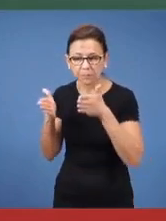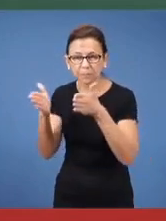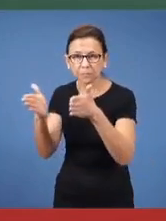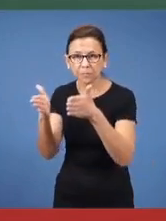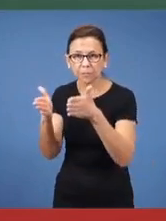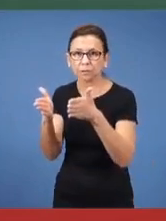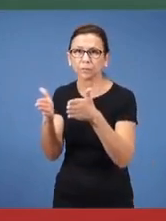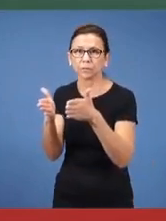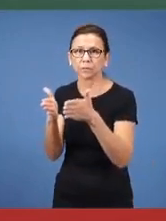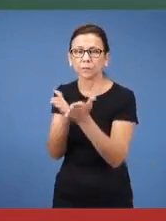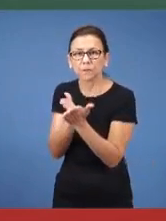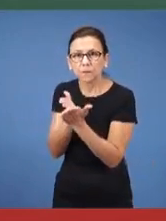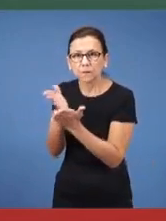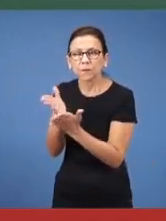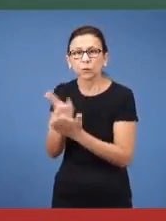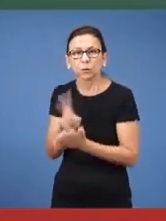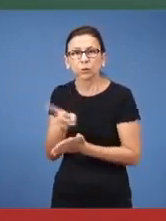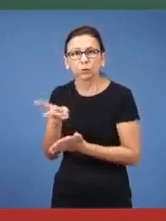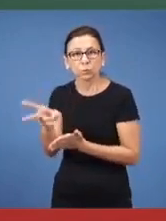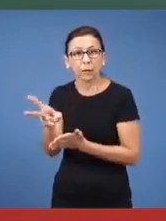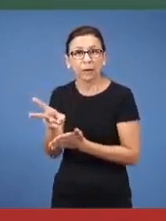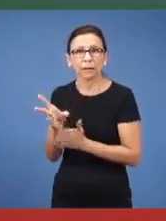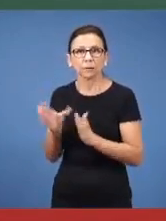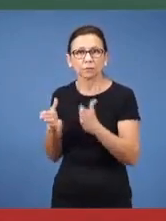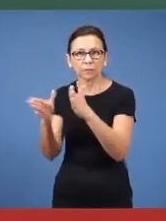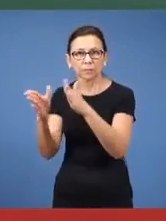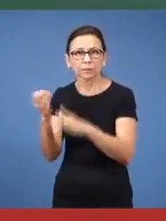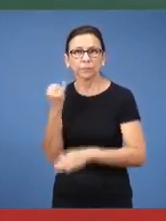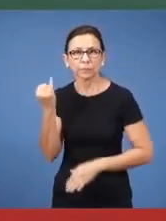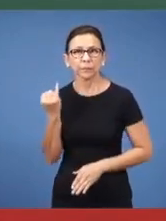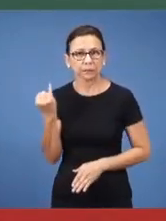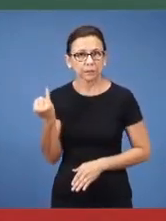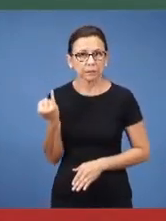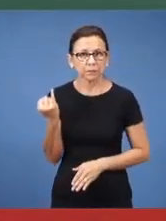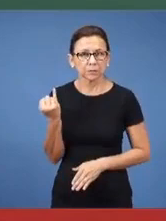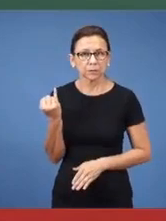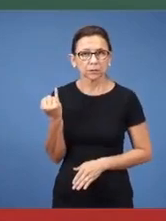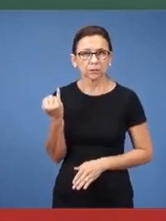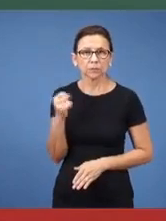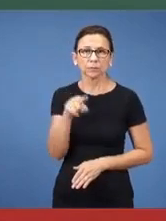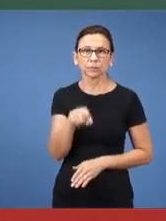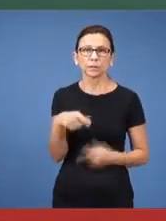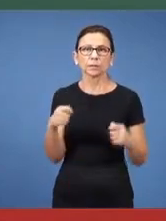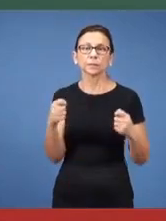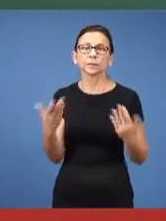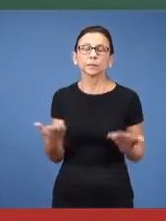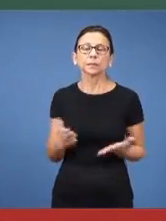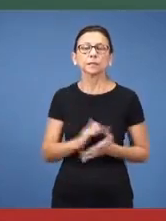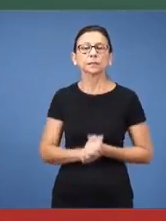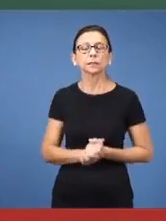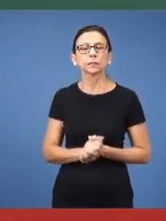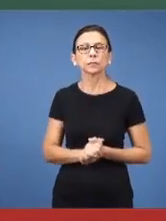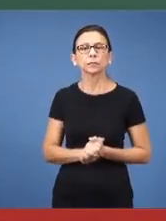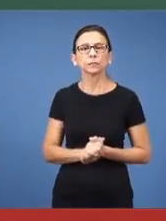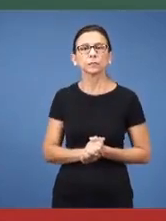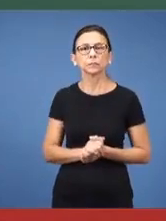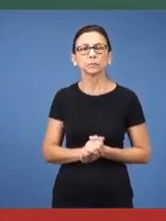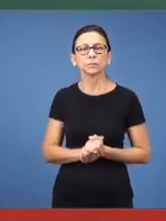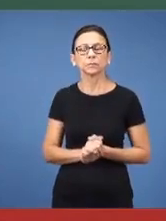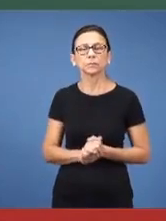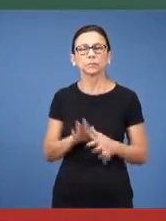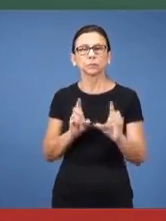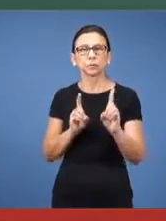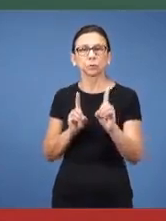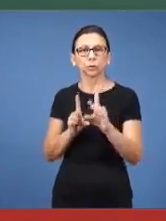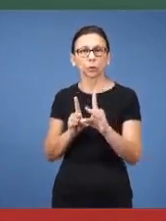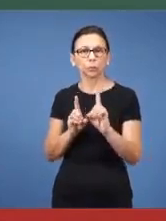Walking on the path is the moment in which we need to be living now. But in order for us to walk on the way, we need to have direction,